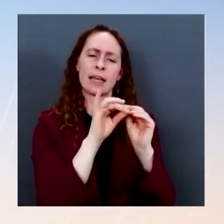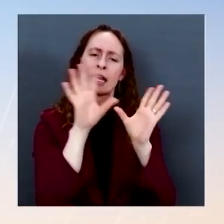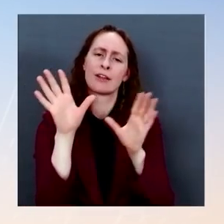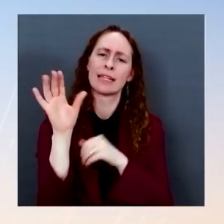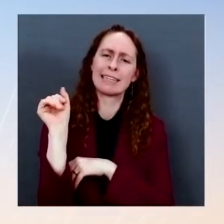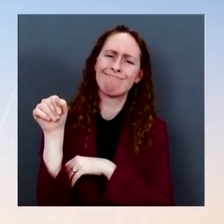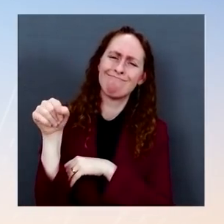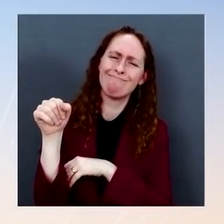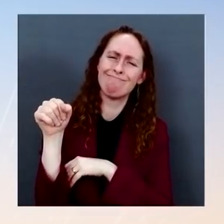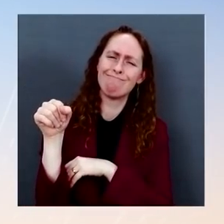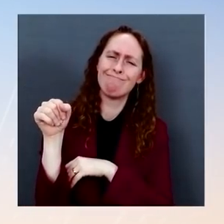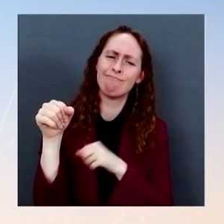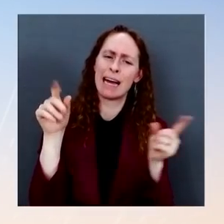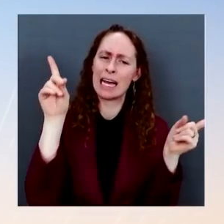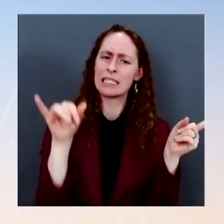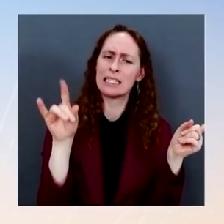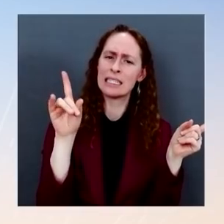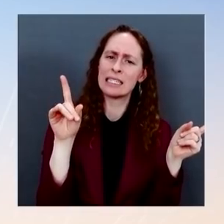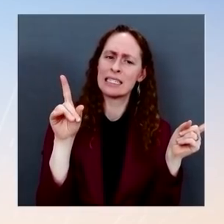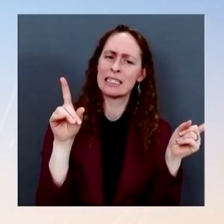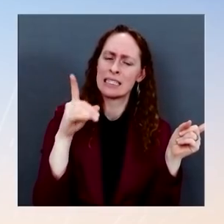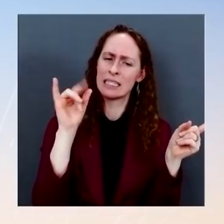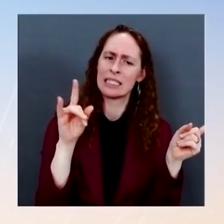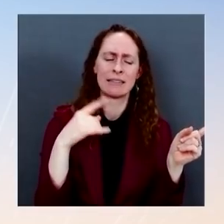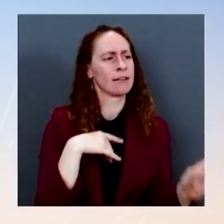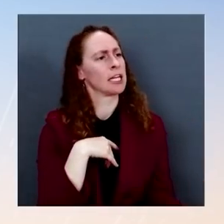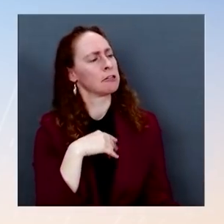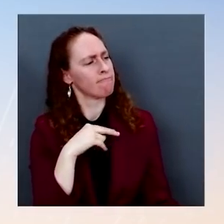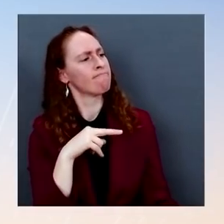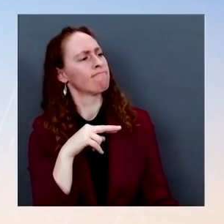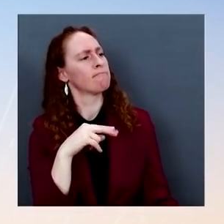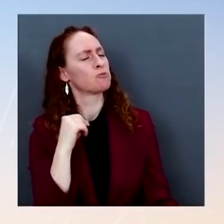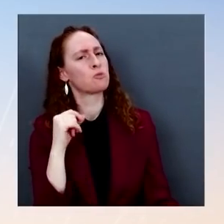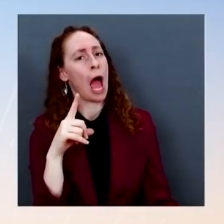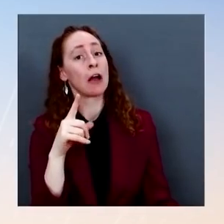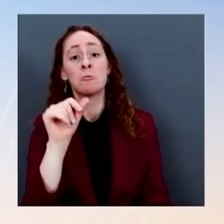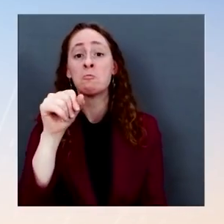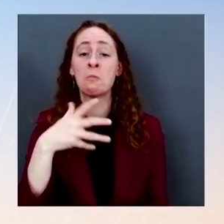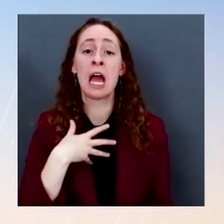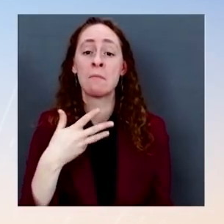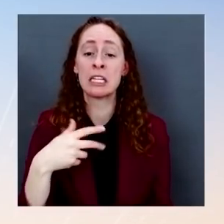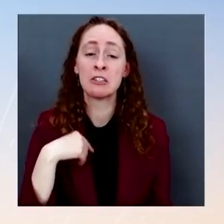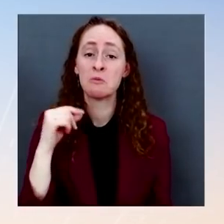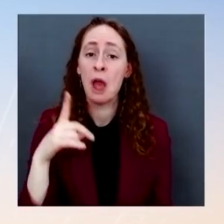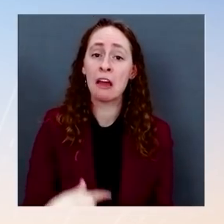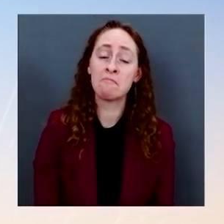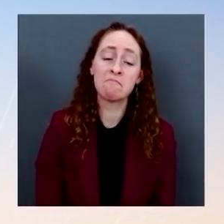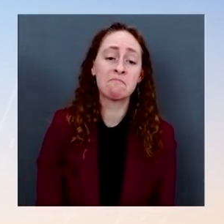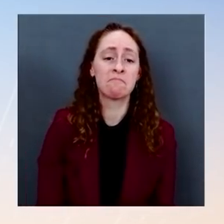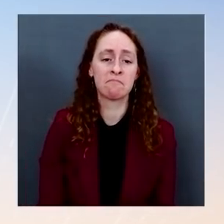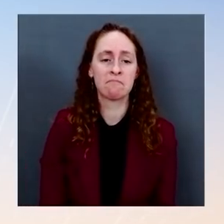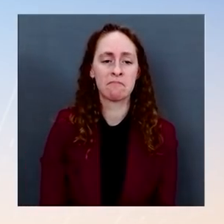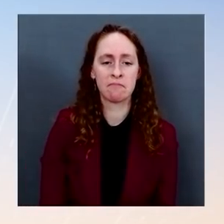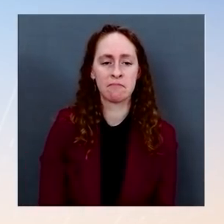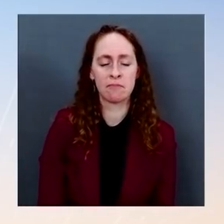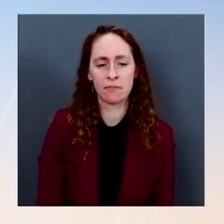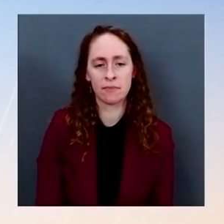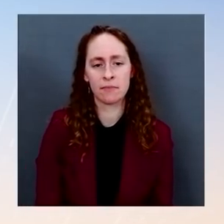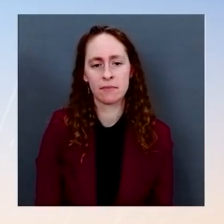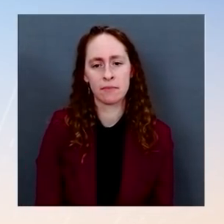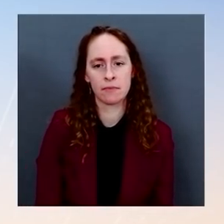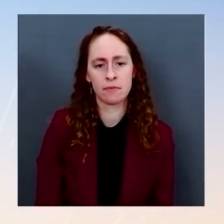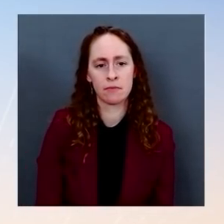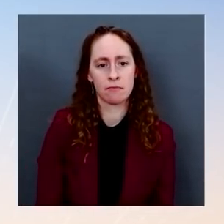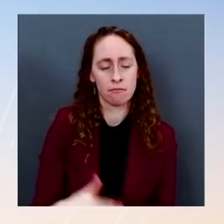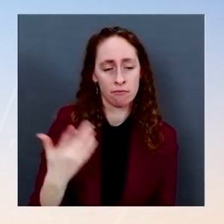anticipate giving an in-person State of the Union next year? Or where are you on those conversations? Nothing has changed about our intentions or our plans, but